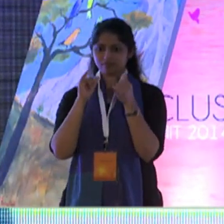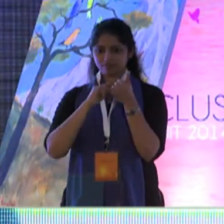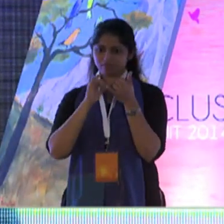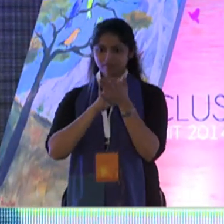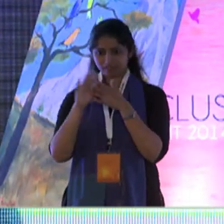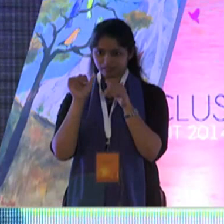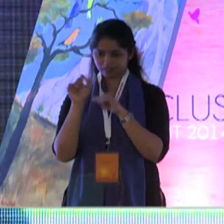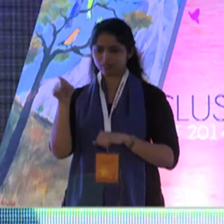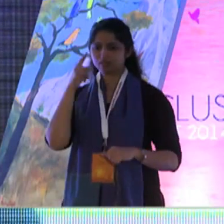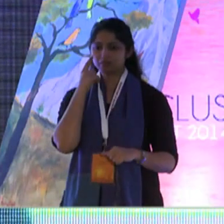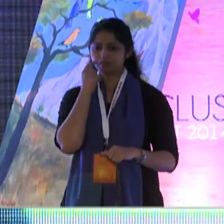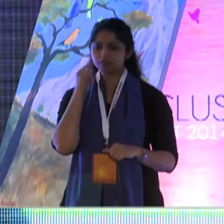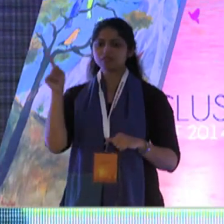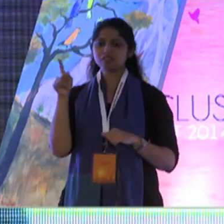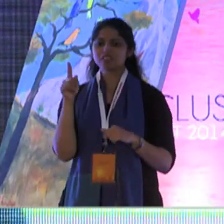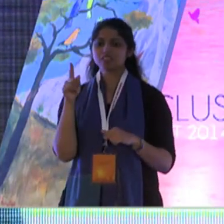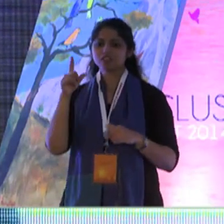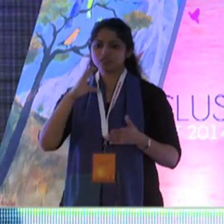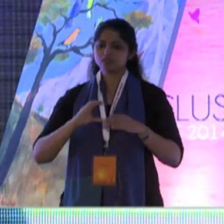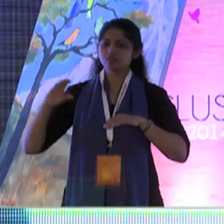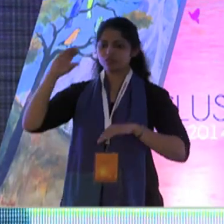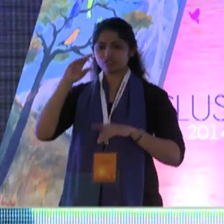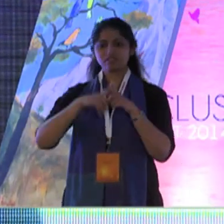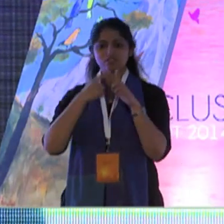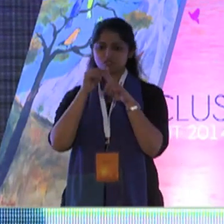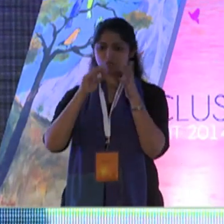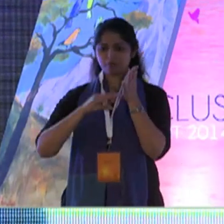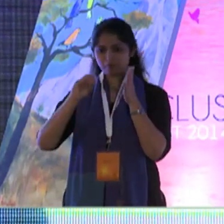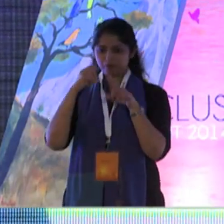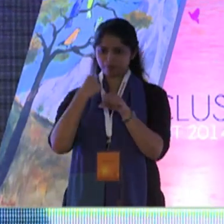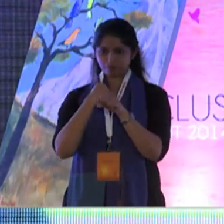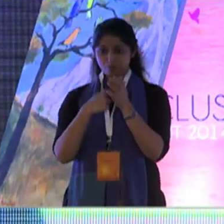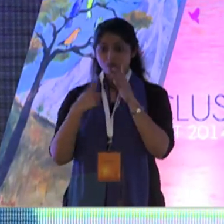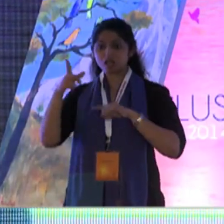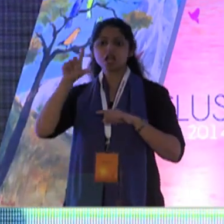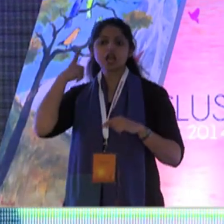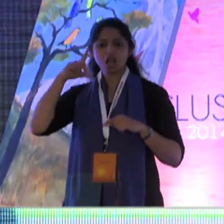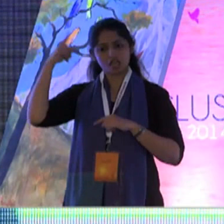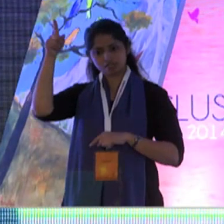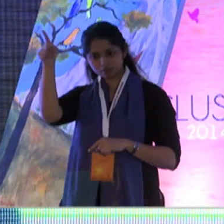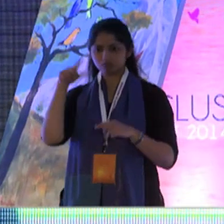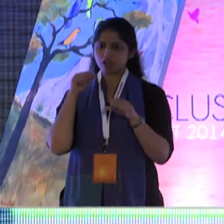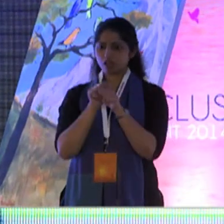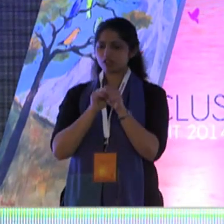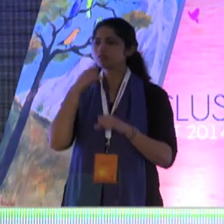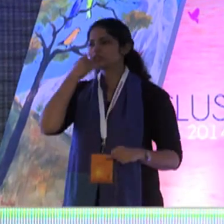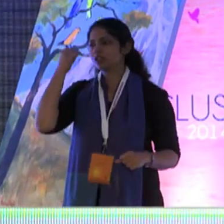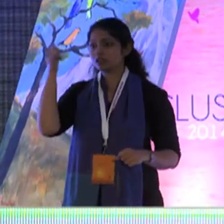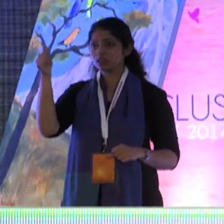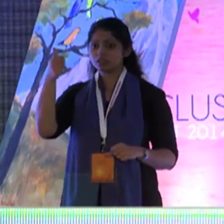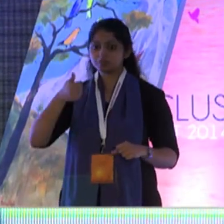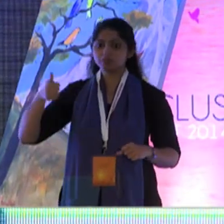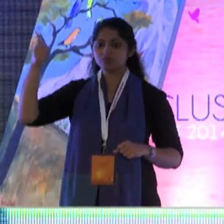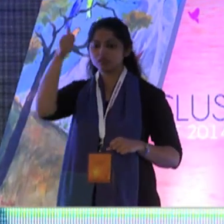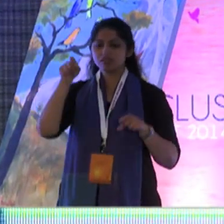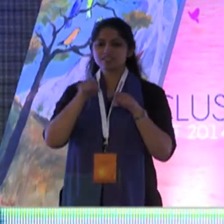was Chief Investment Officer at JP Morgan. I called him yesterday. He said, I've moved to another firm. I am now with